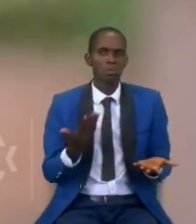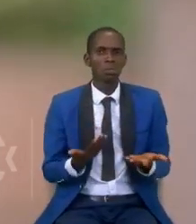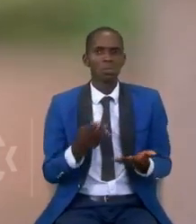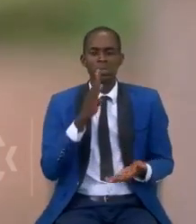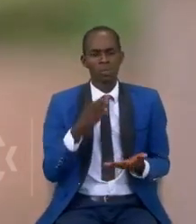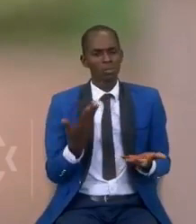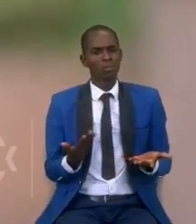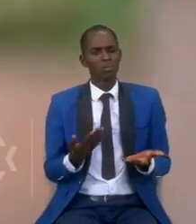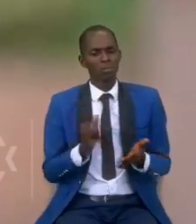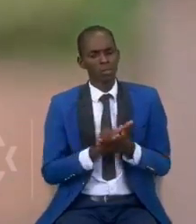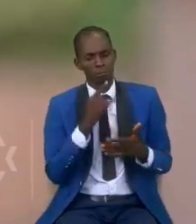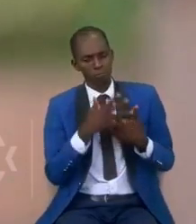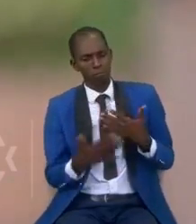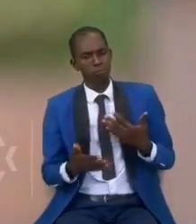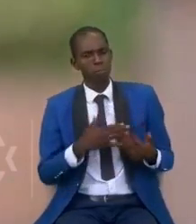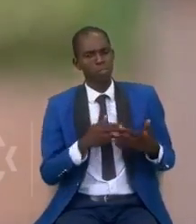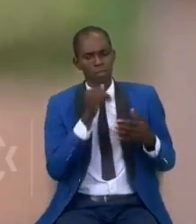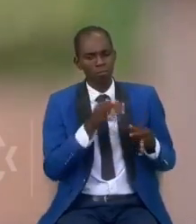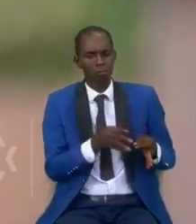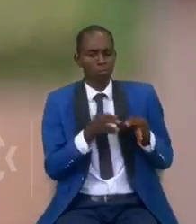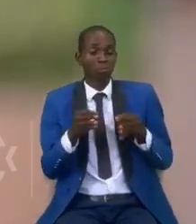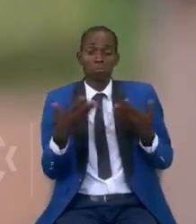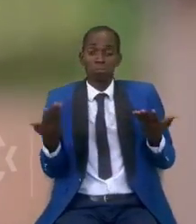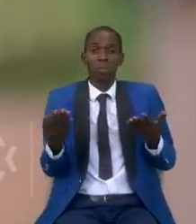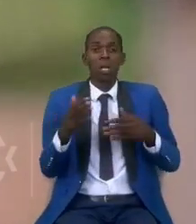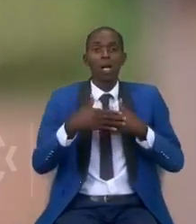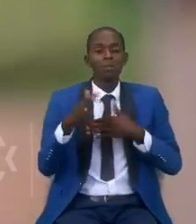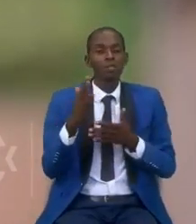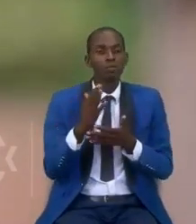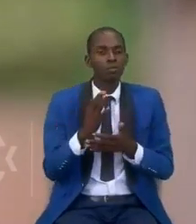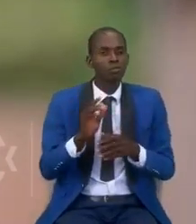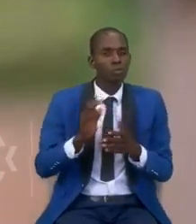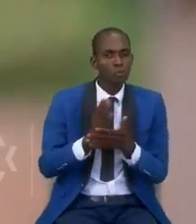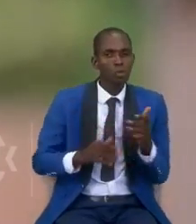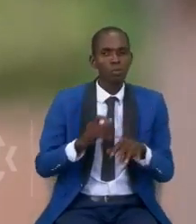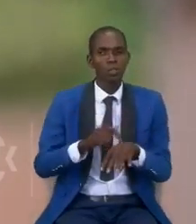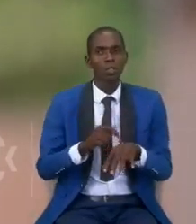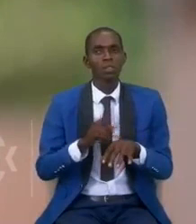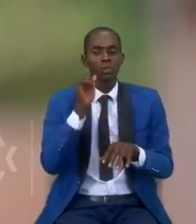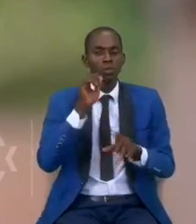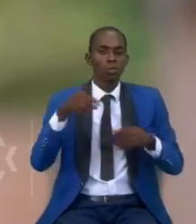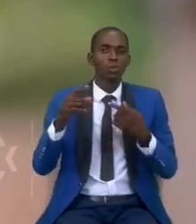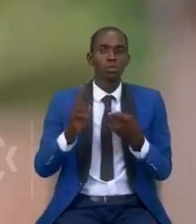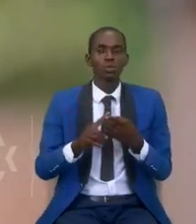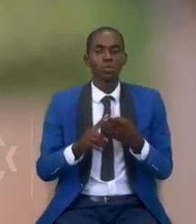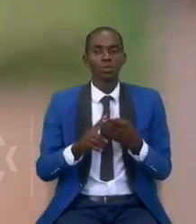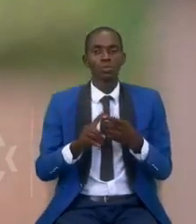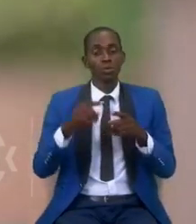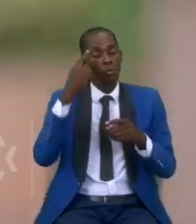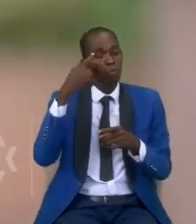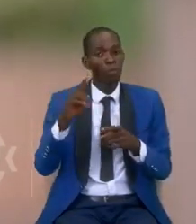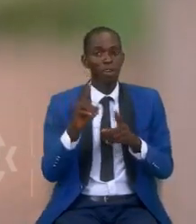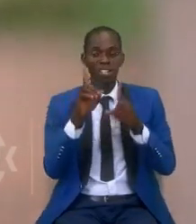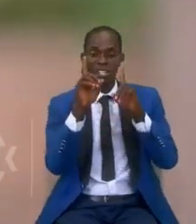reluctantly took a pregnancy test that came out positive. I went to the hospital to see my gynae doctor. He